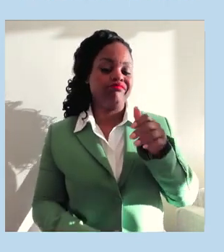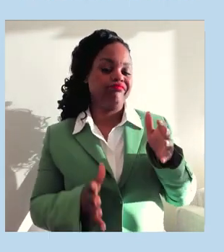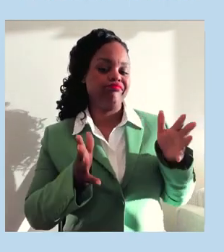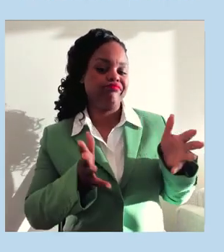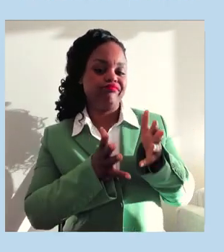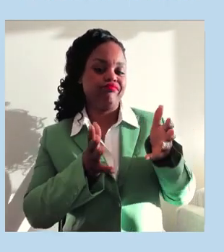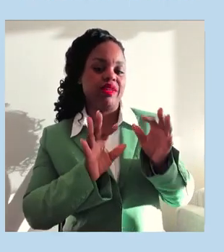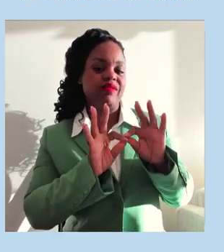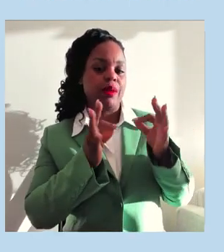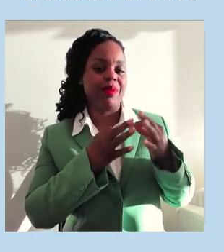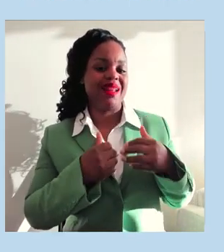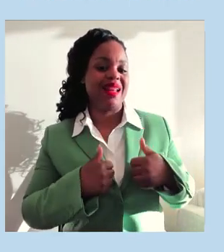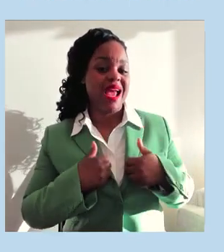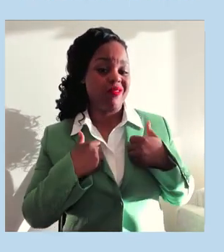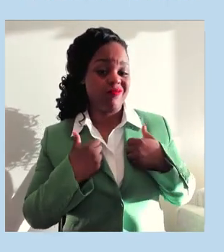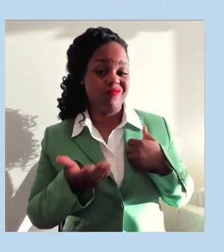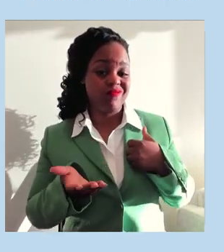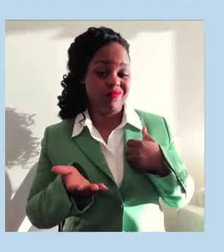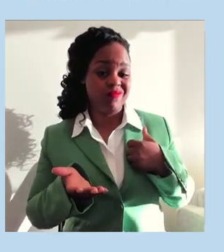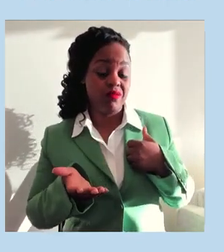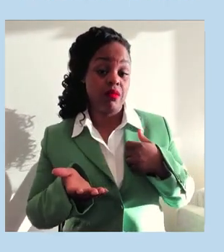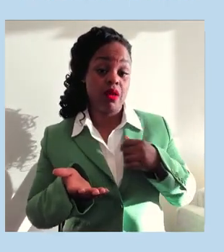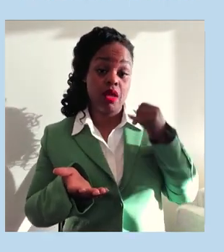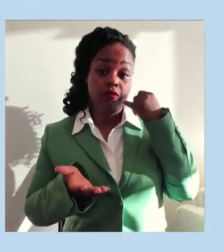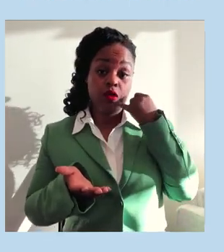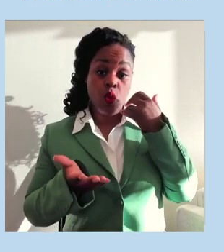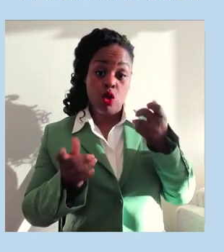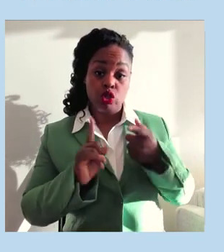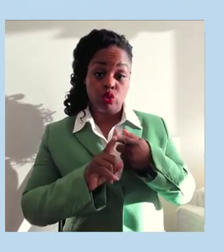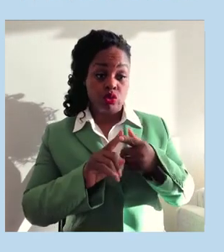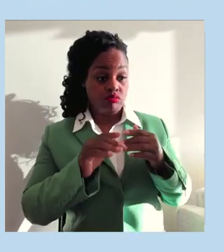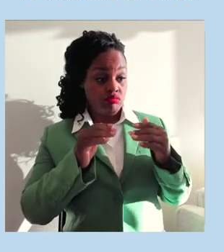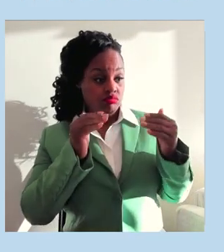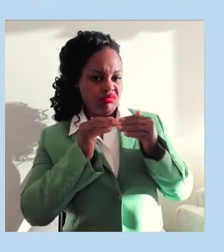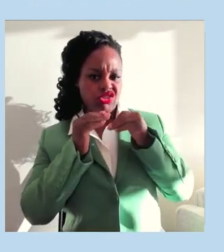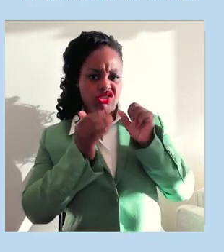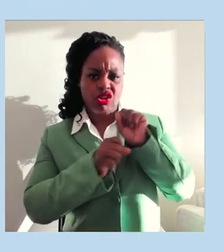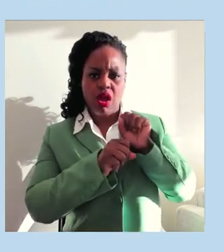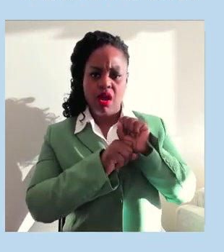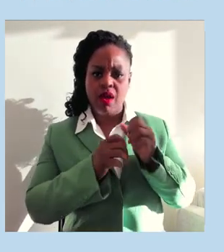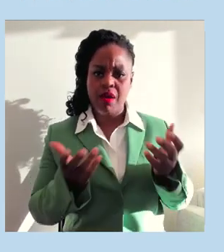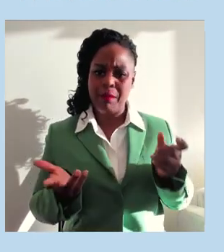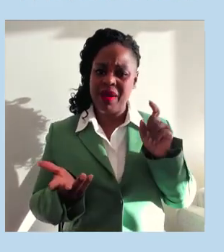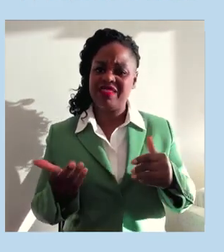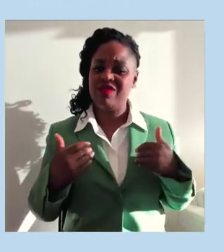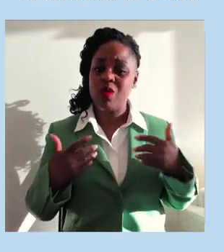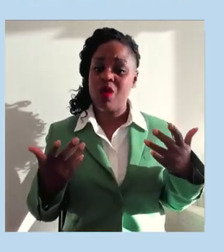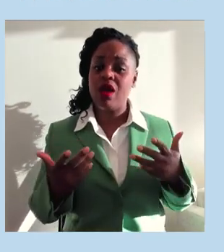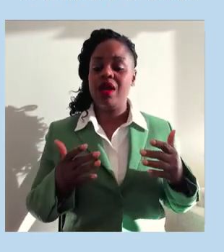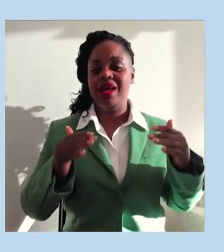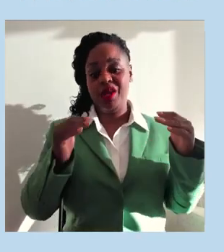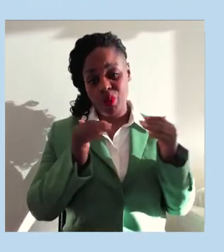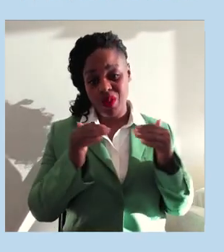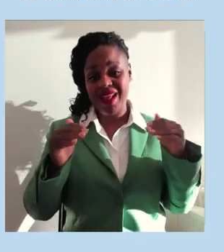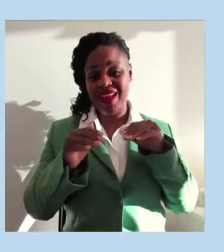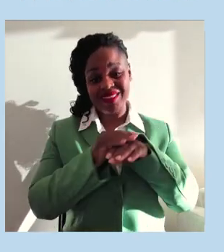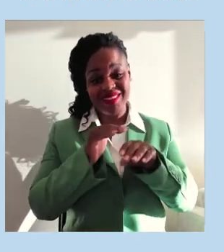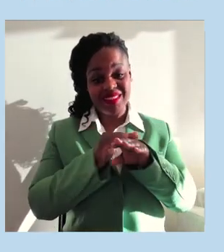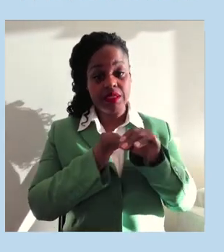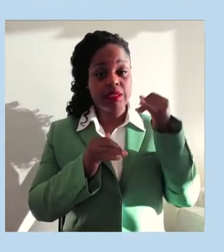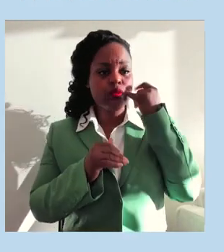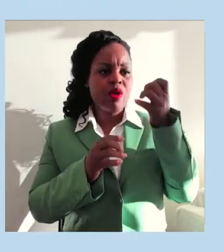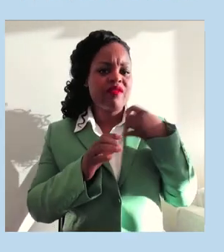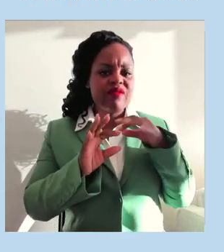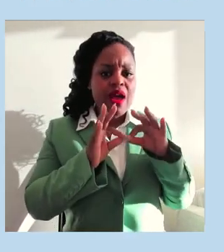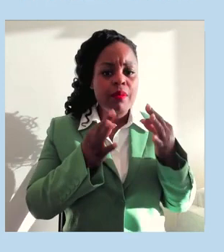provide equal job opportunities and career growth guidance. At last, I would like to address all women today. Having the courage to